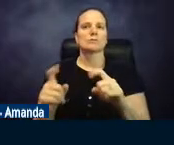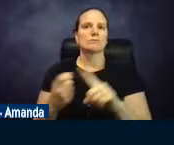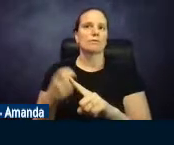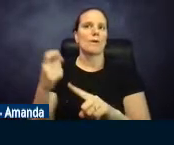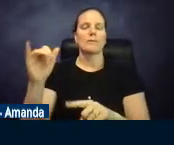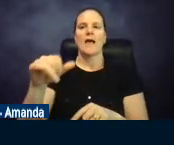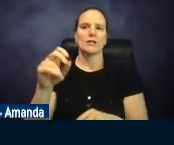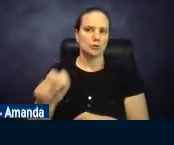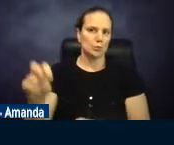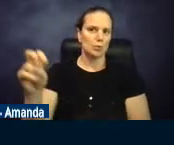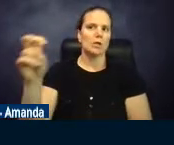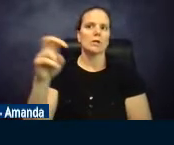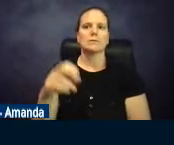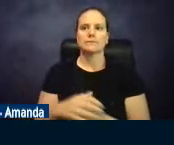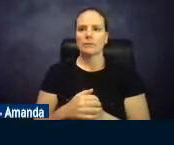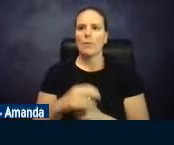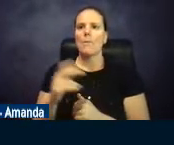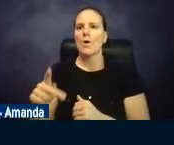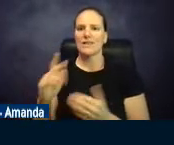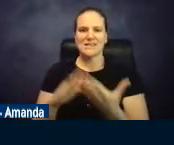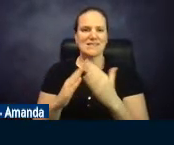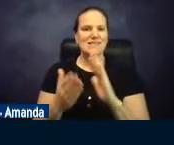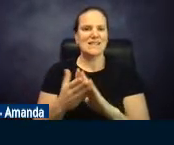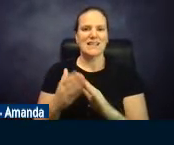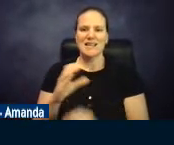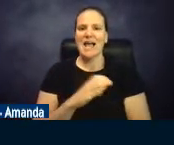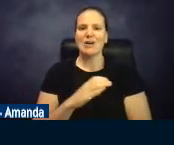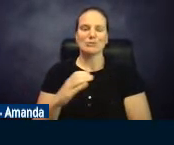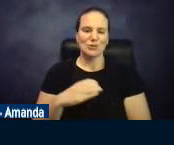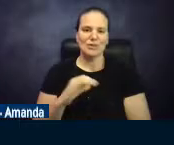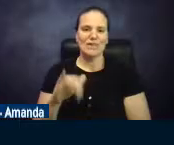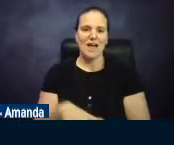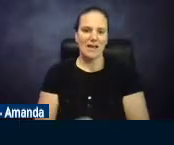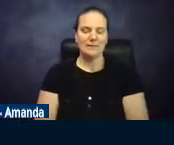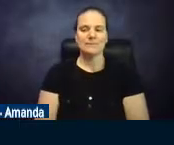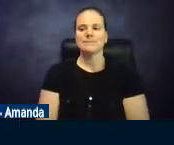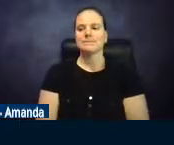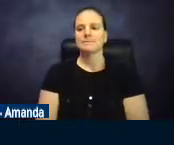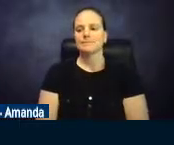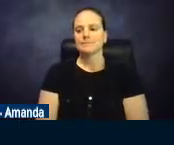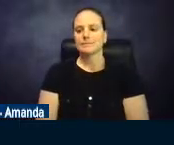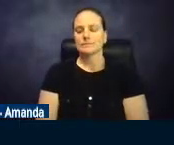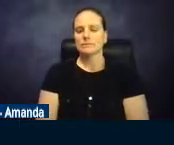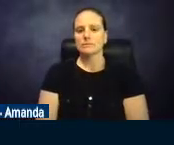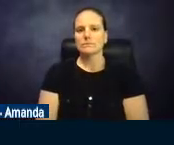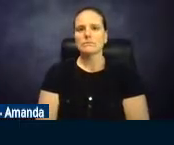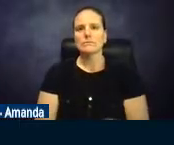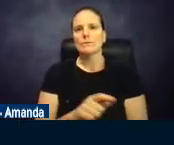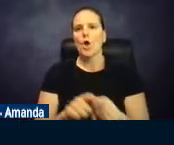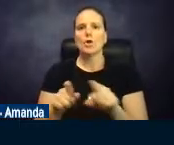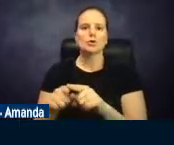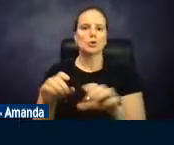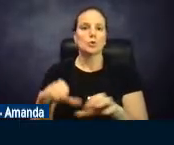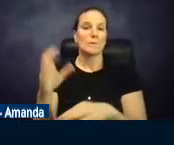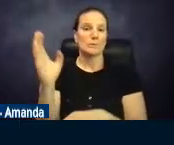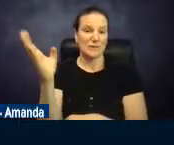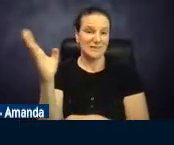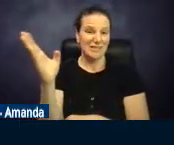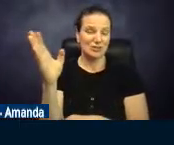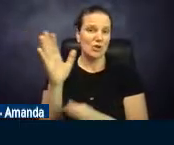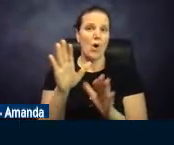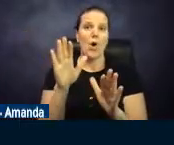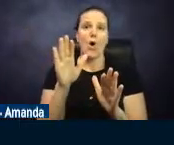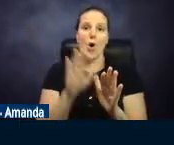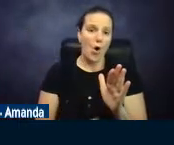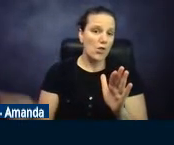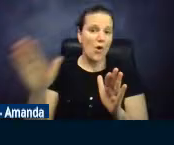tour with Portland City Council members. So we are also doing presentations all over